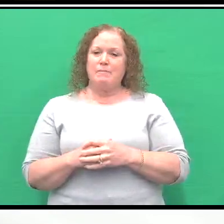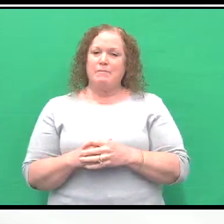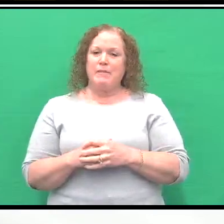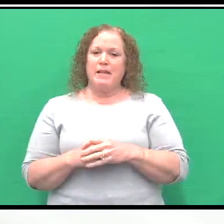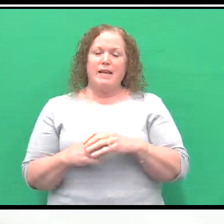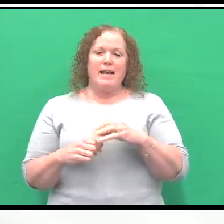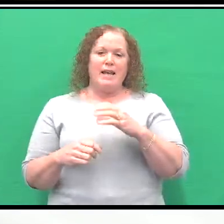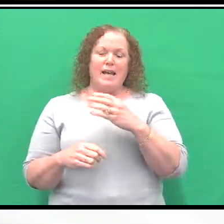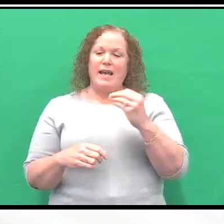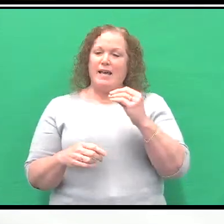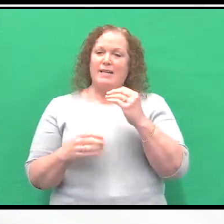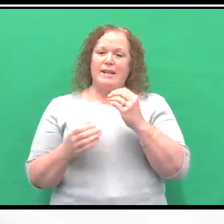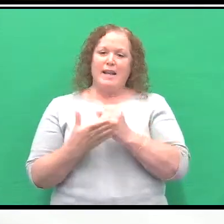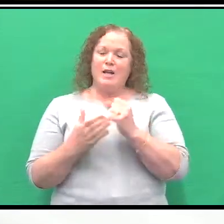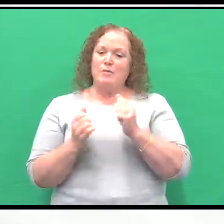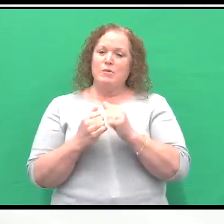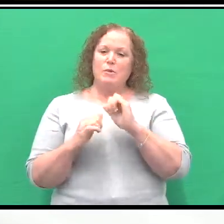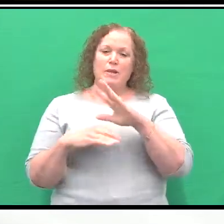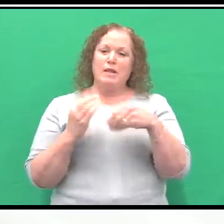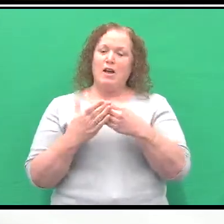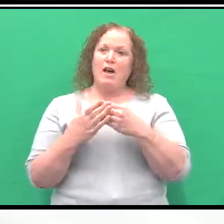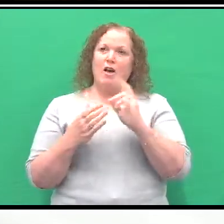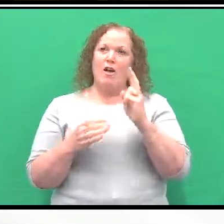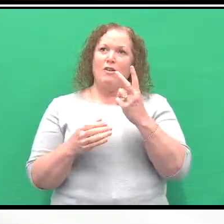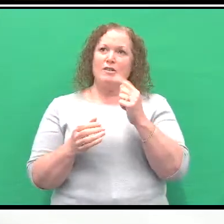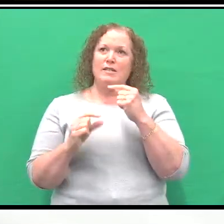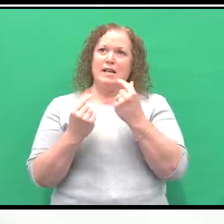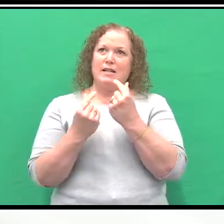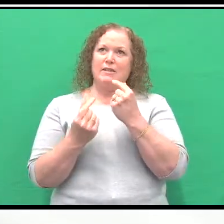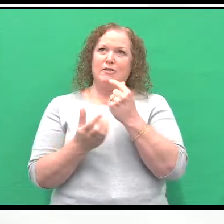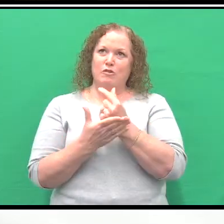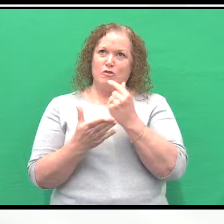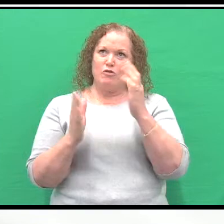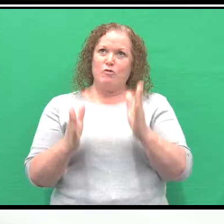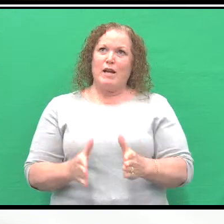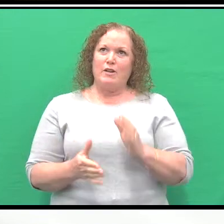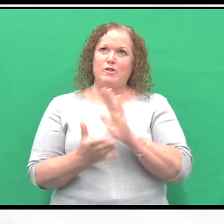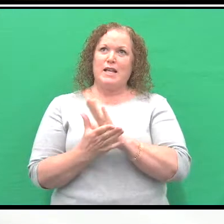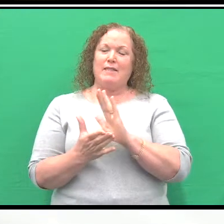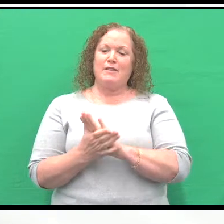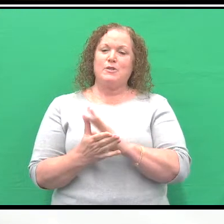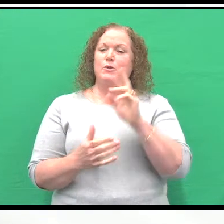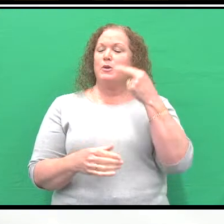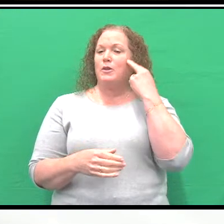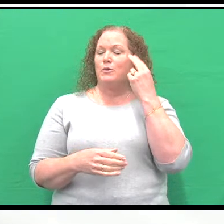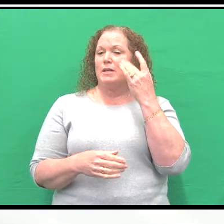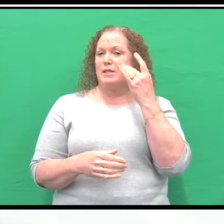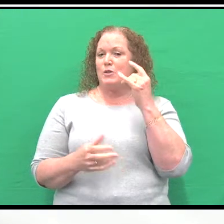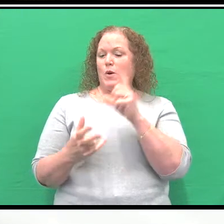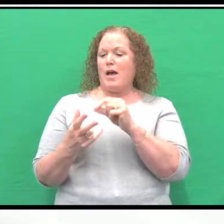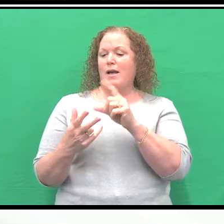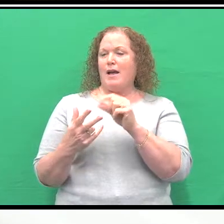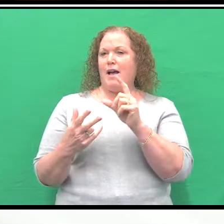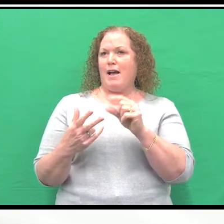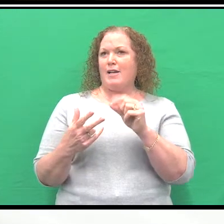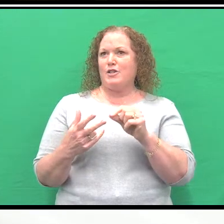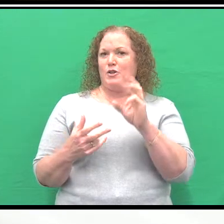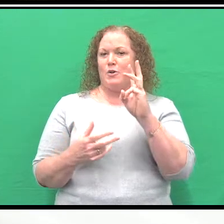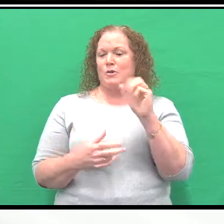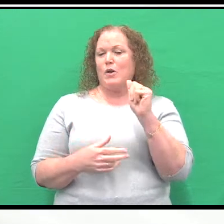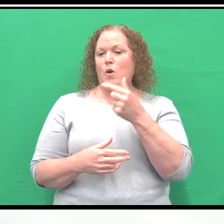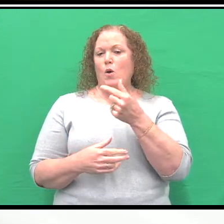here at school. And these are the reasons why I've selected Mrs. Wagner as our certificated employee of the